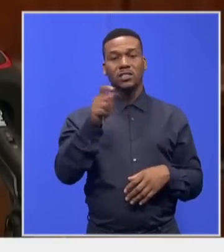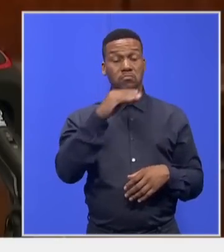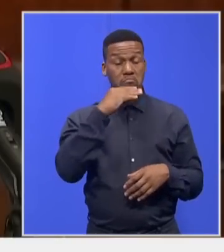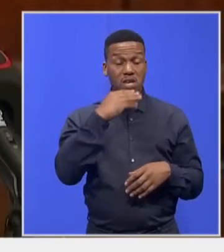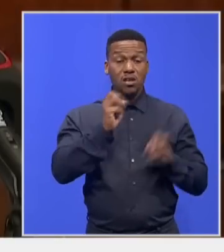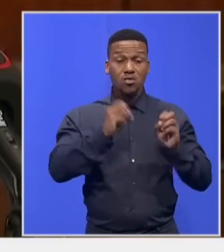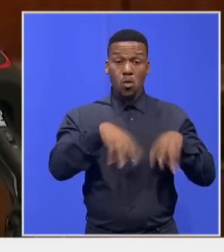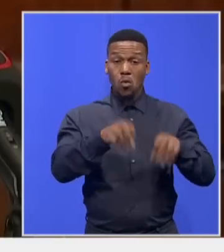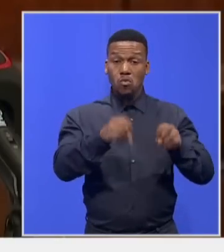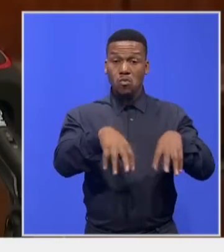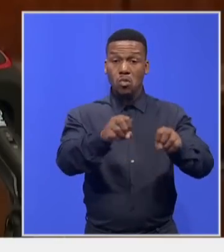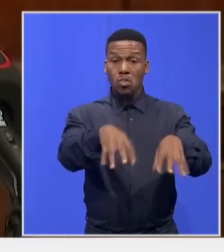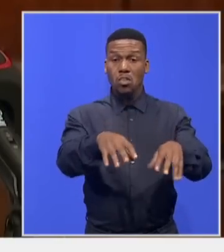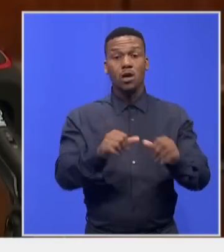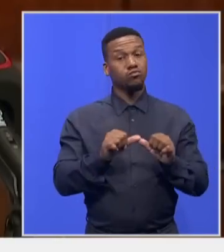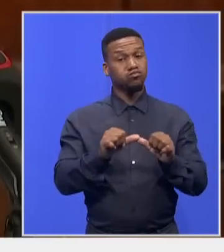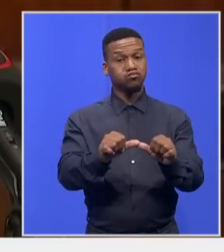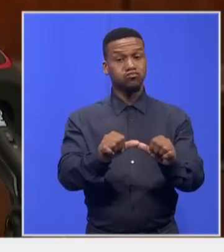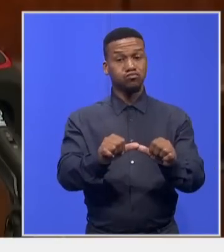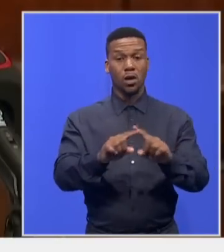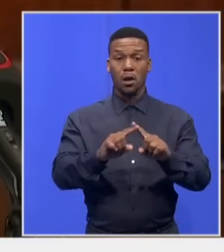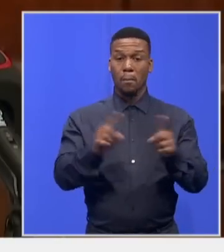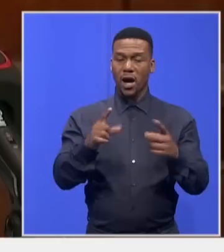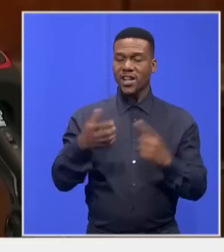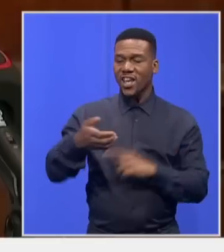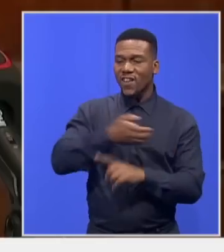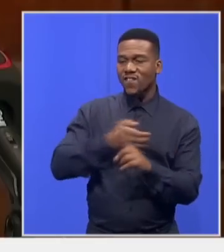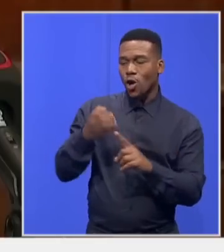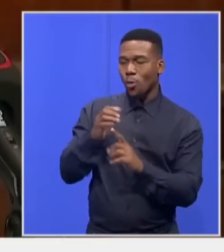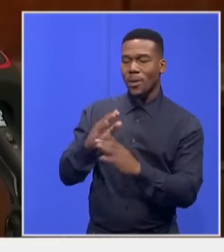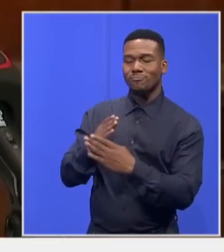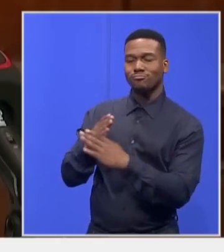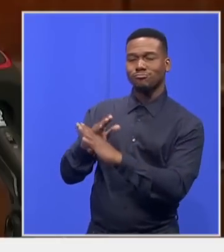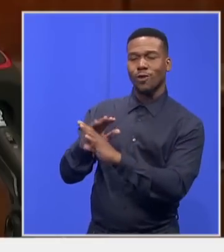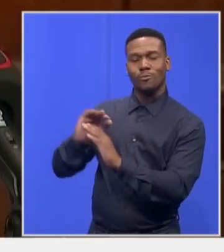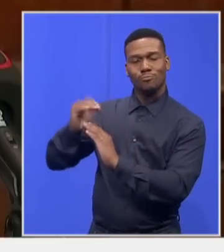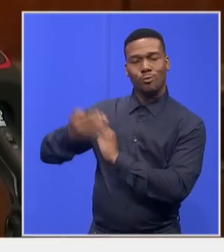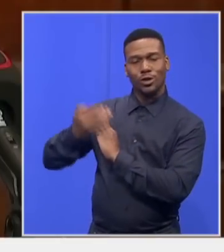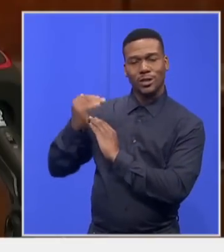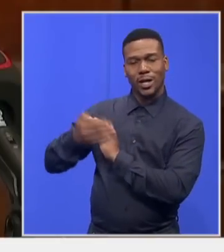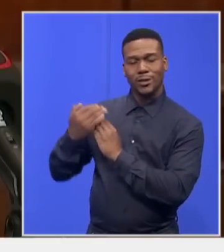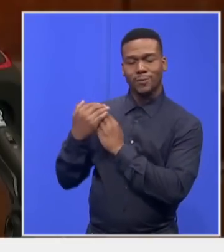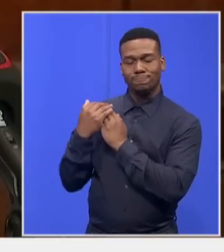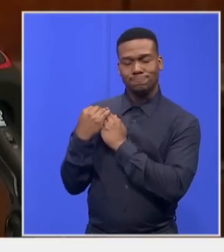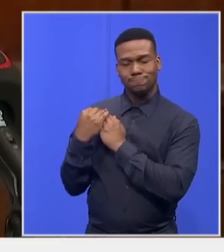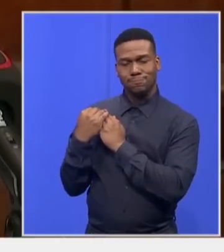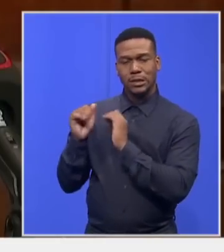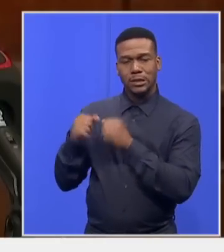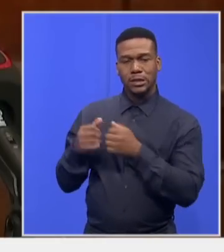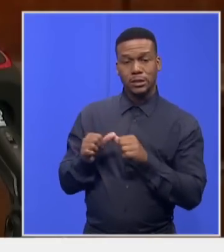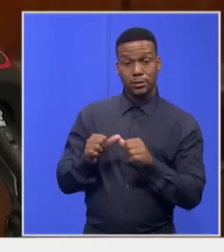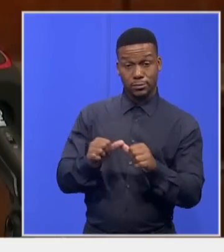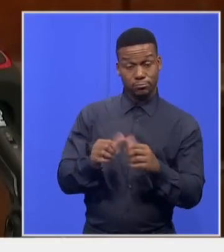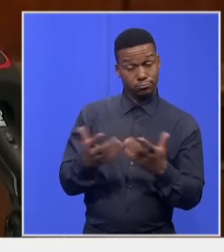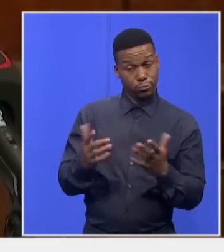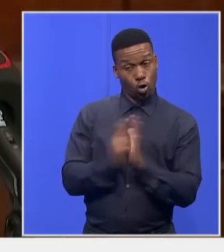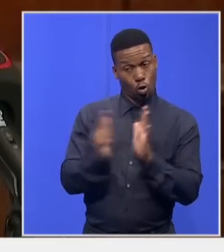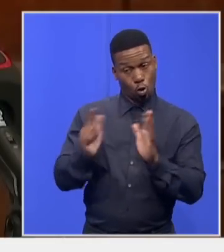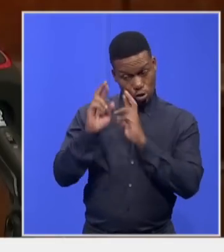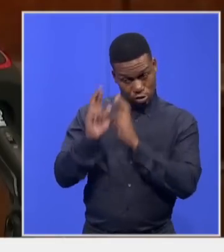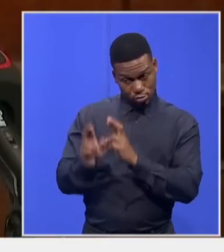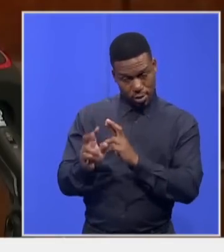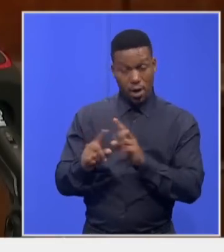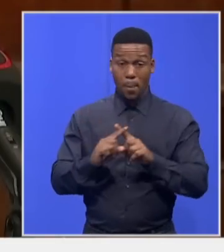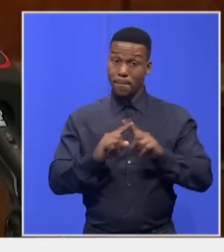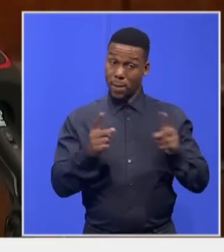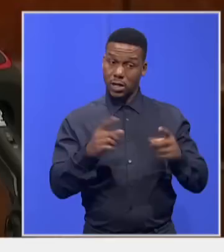environment, ensure that we protect posterity, we remain within the confines of the law. The second option is to say